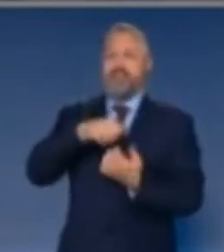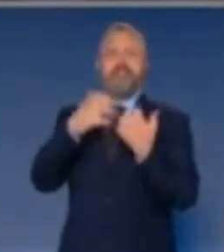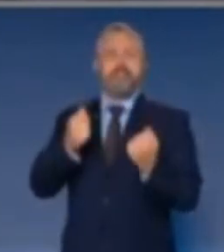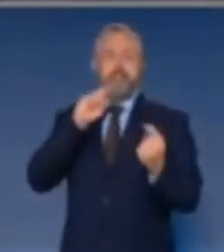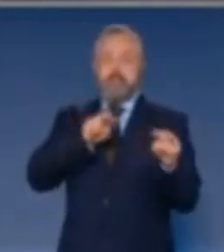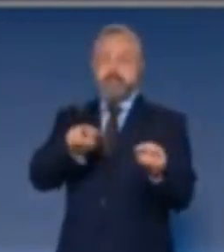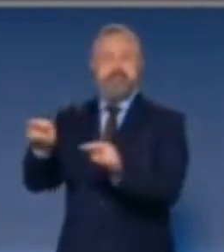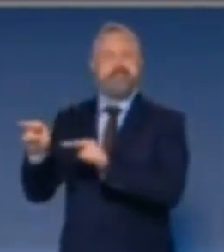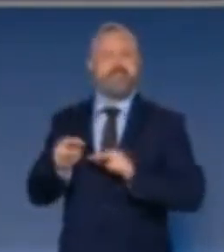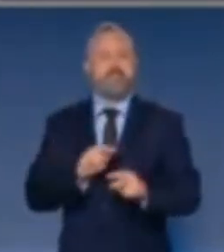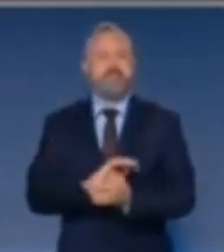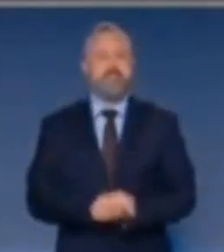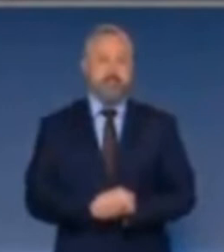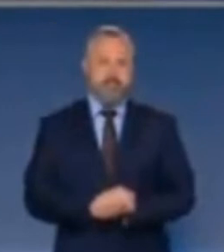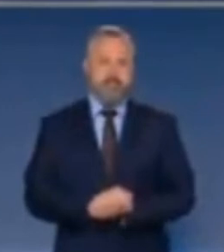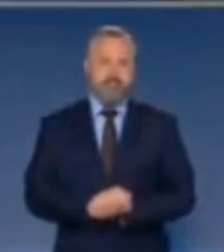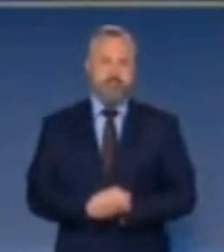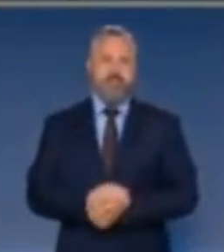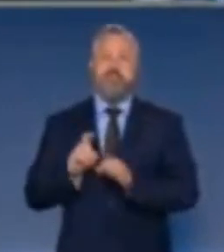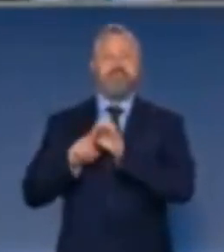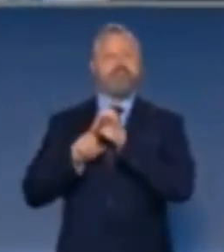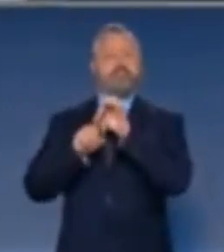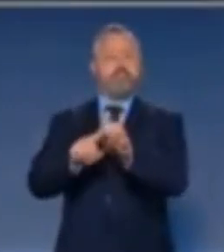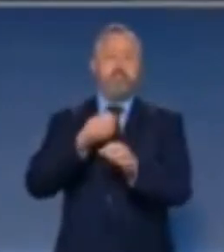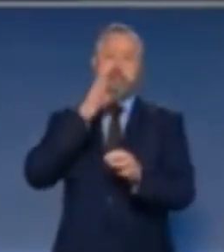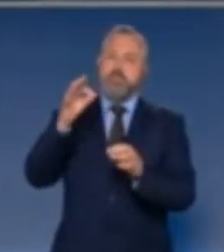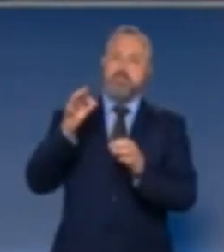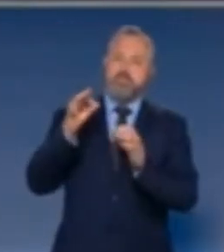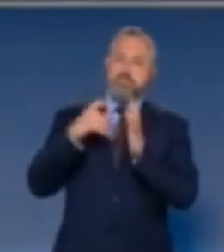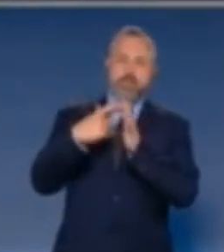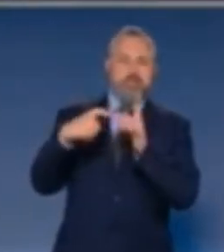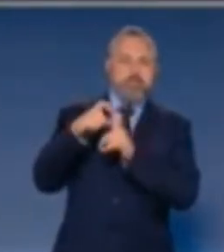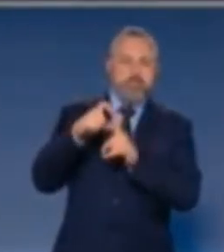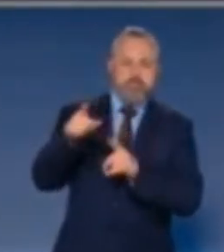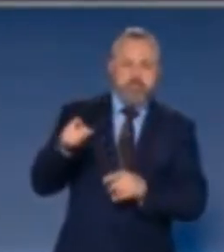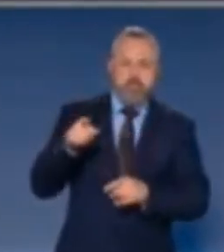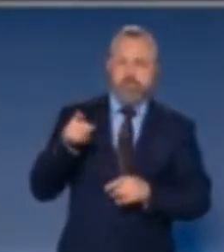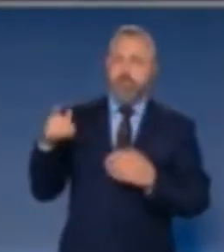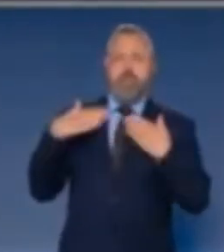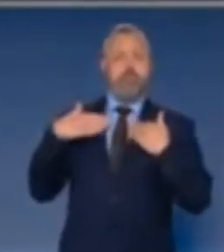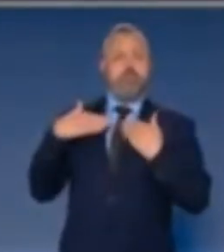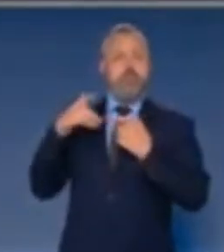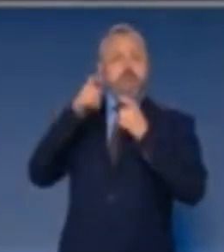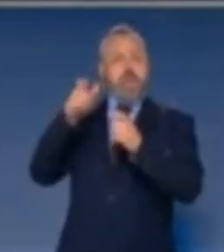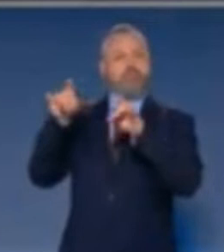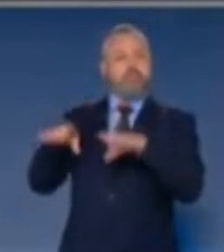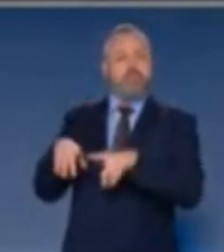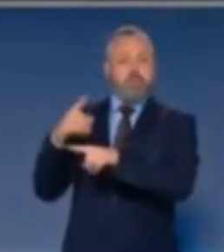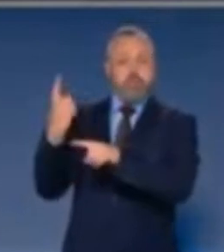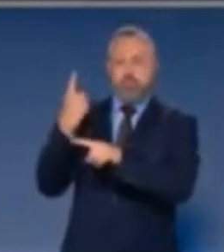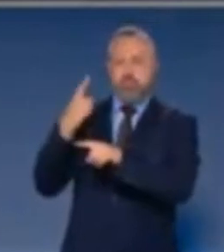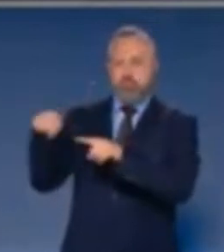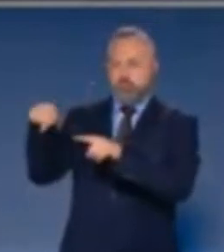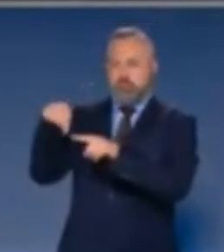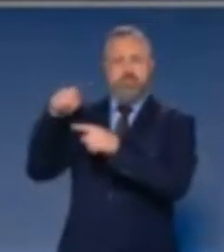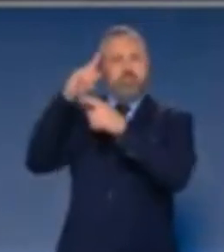able to identify who from Healthcare Australia signed off on this doctor being involved? Did they cite a document saying that he'd